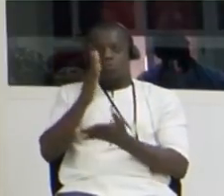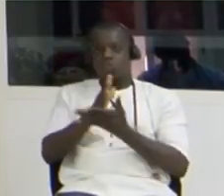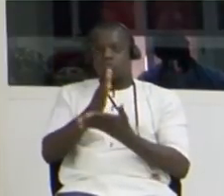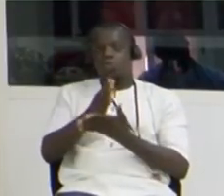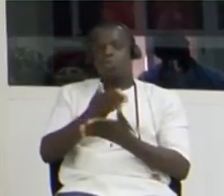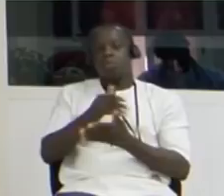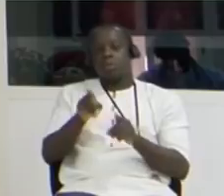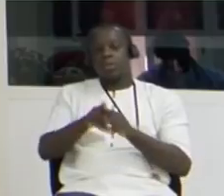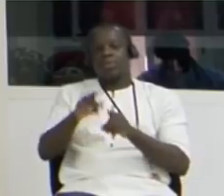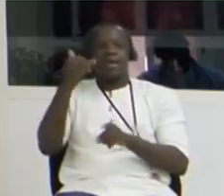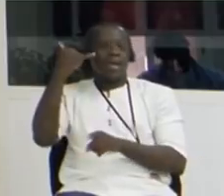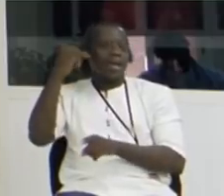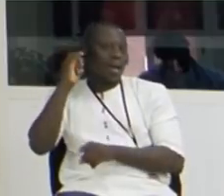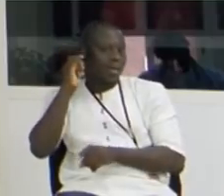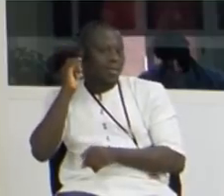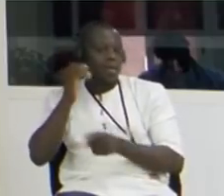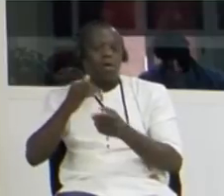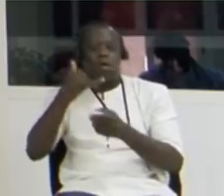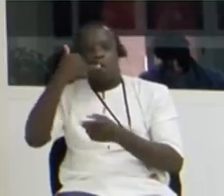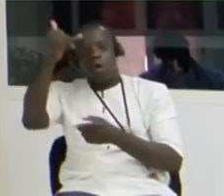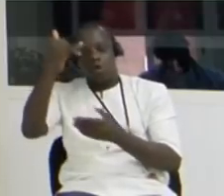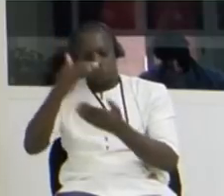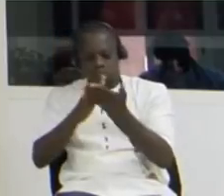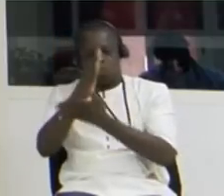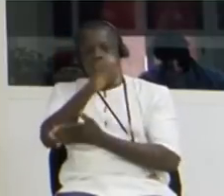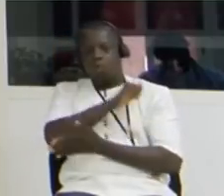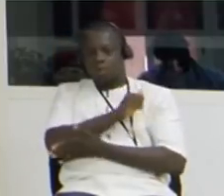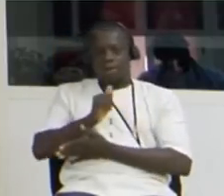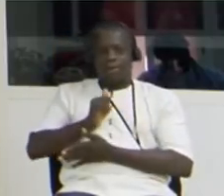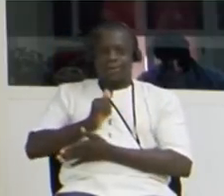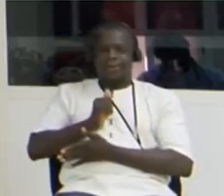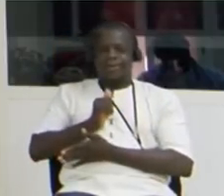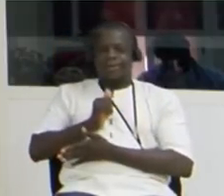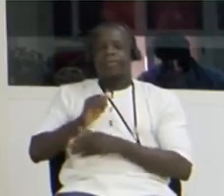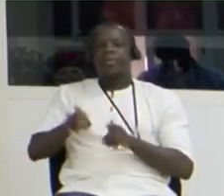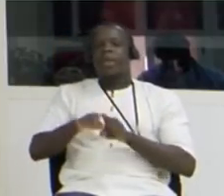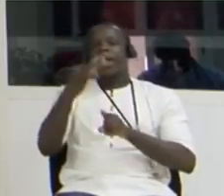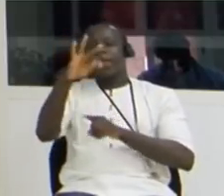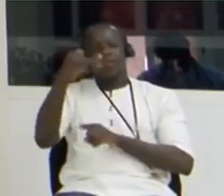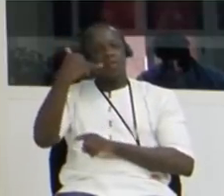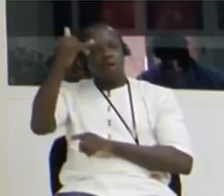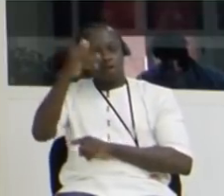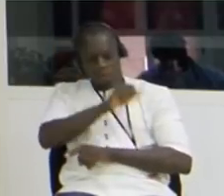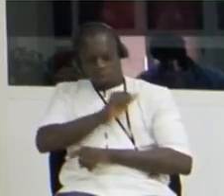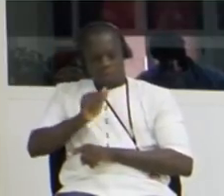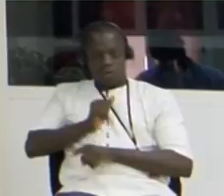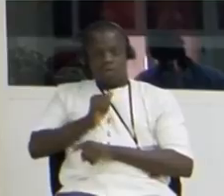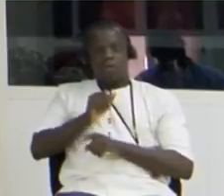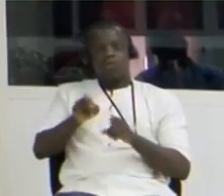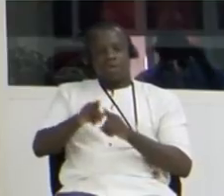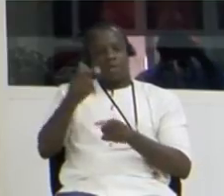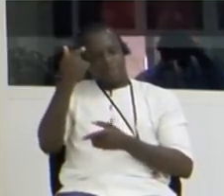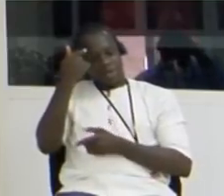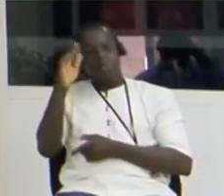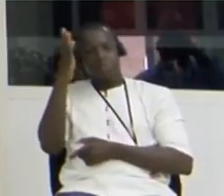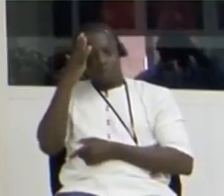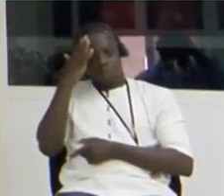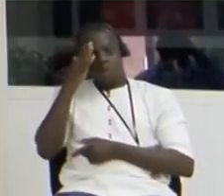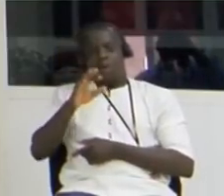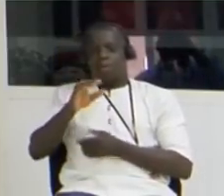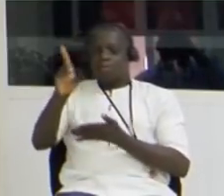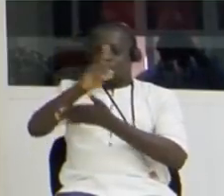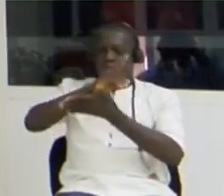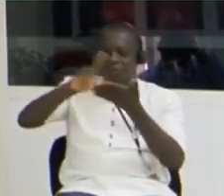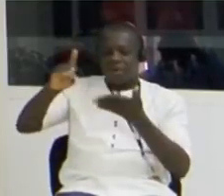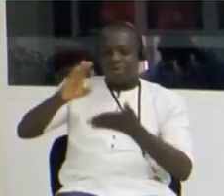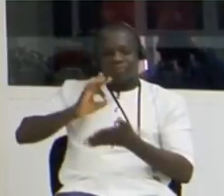through us. If they are contacted through us, then we know we provide transport for them, and we provide